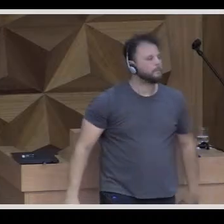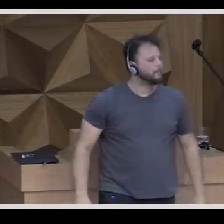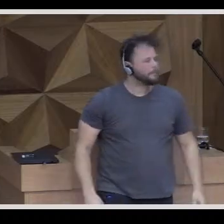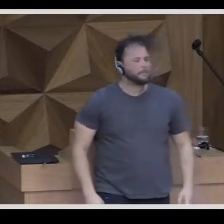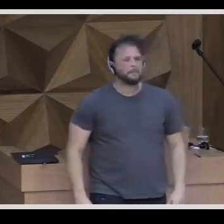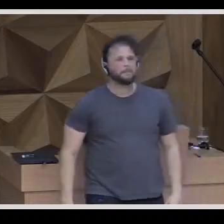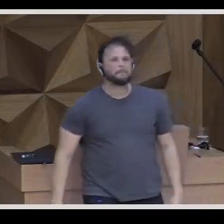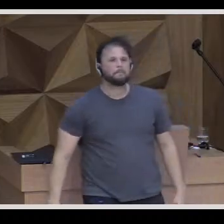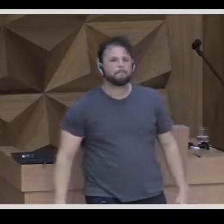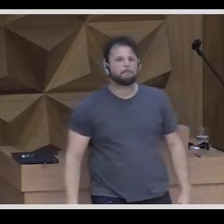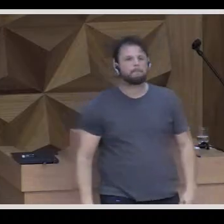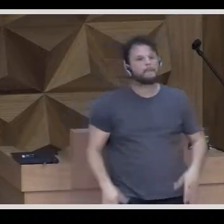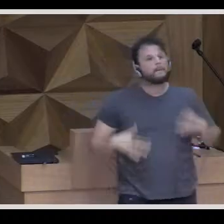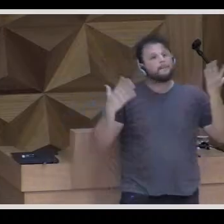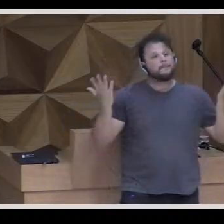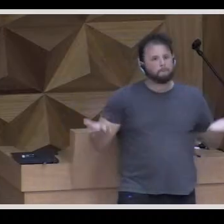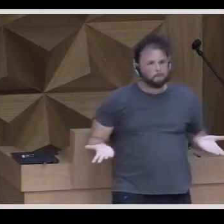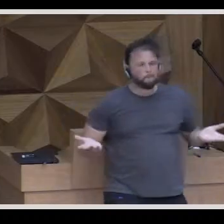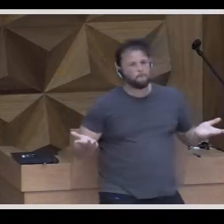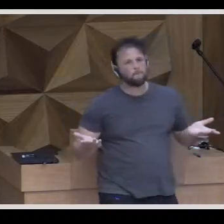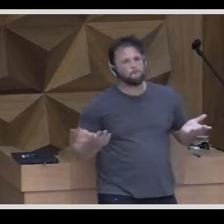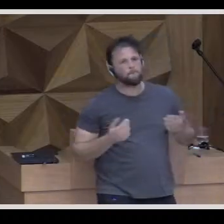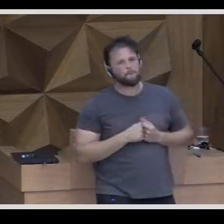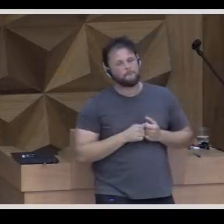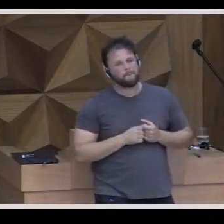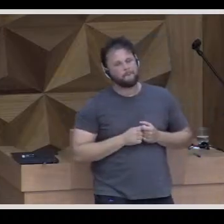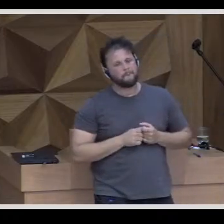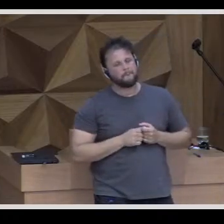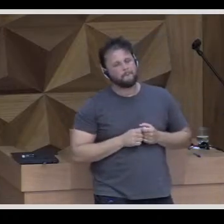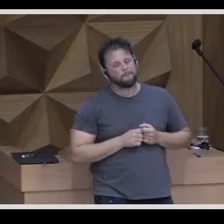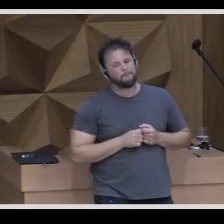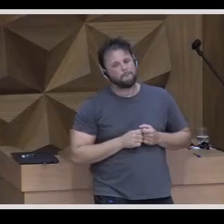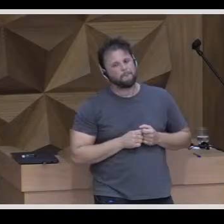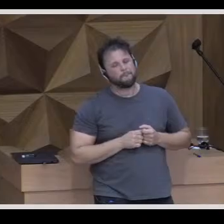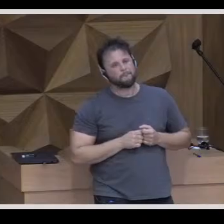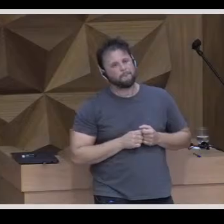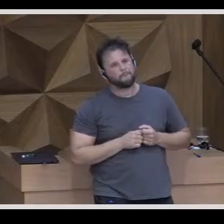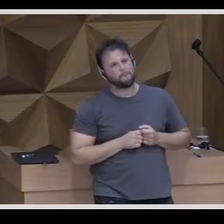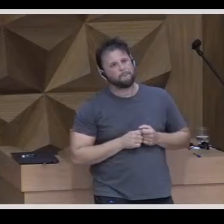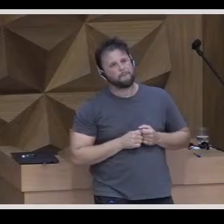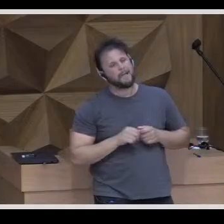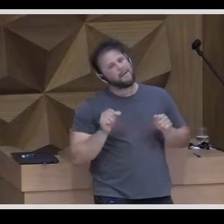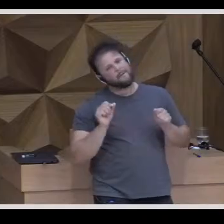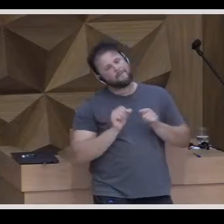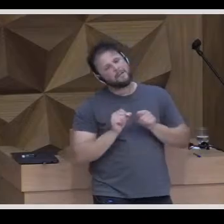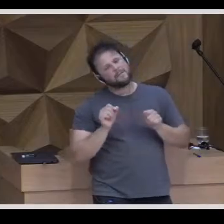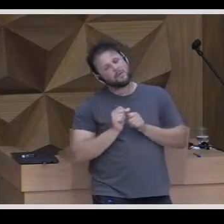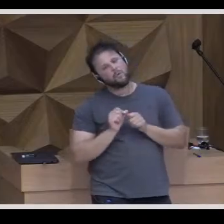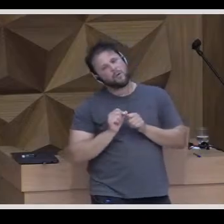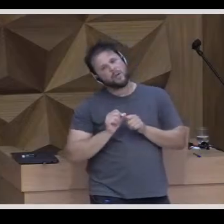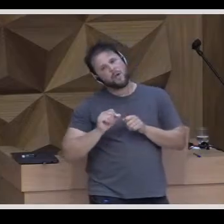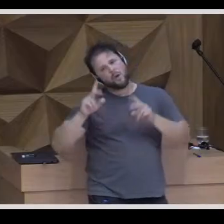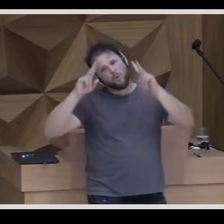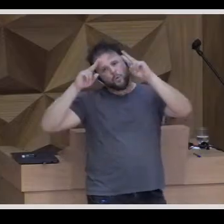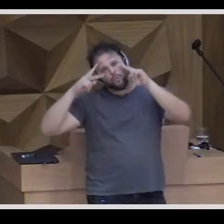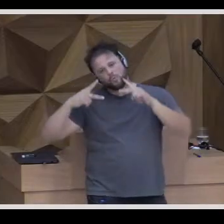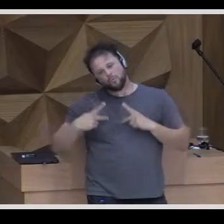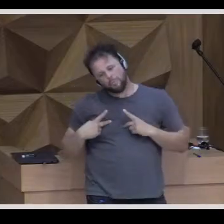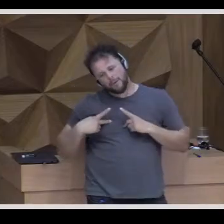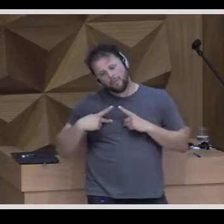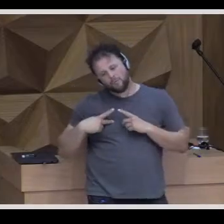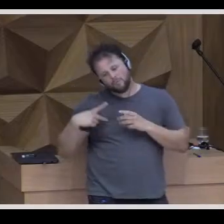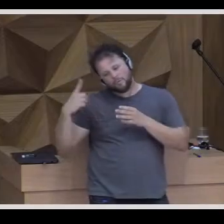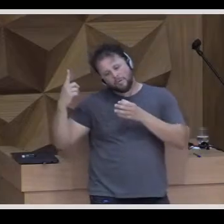So keeping humans in the loop is not just about systems where humans have the ability to be in the loop. It's about keeping